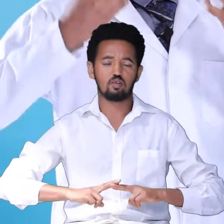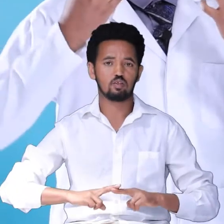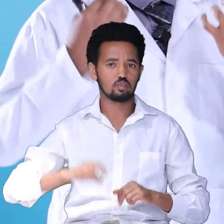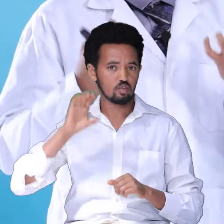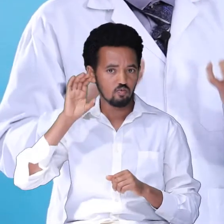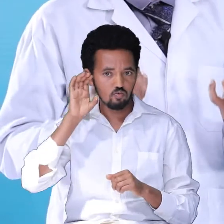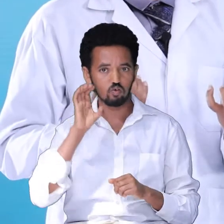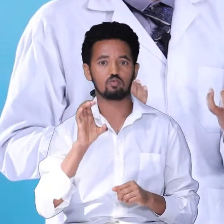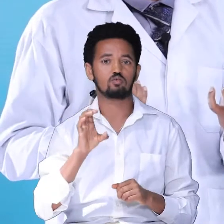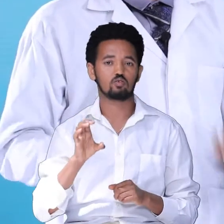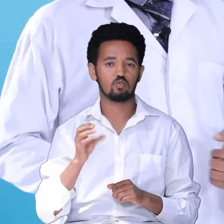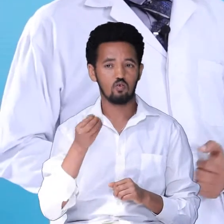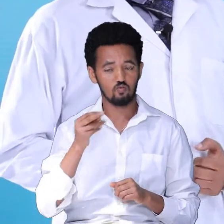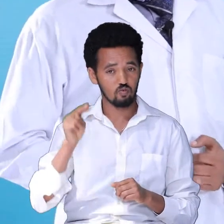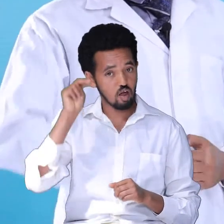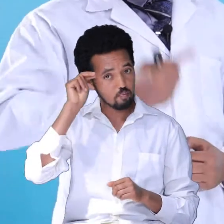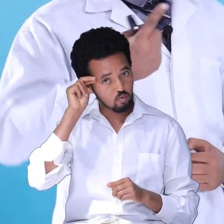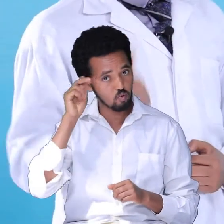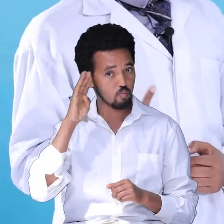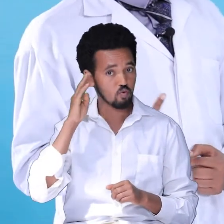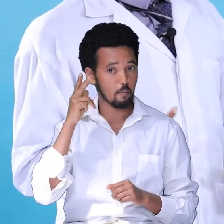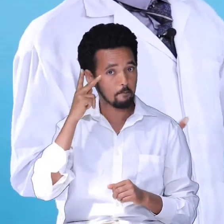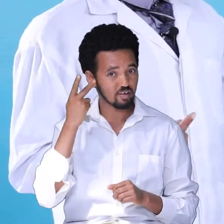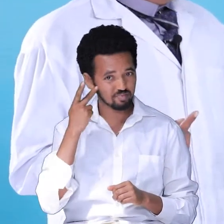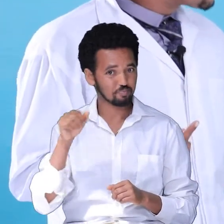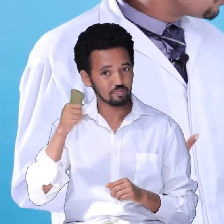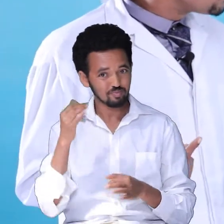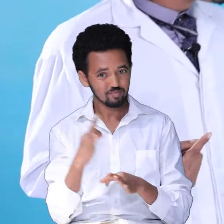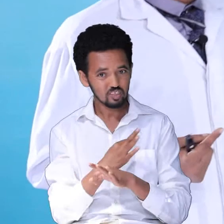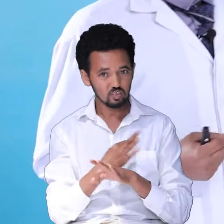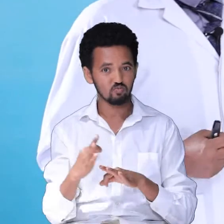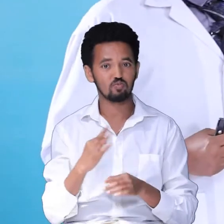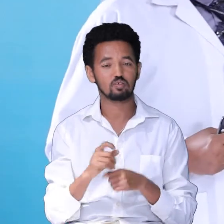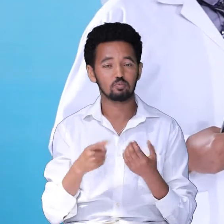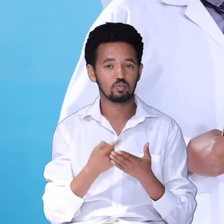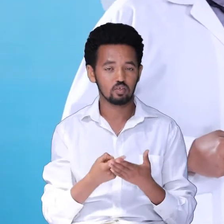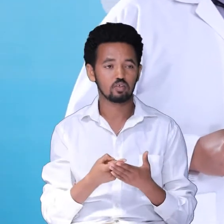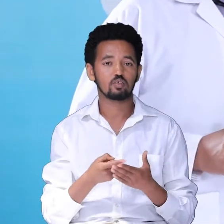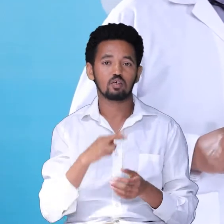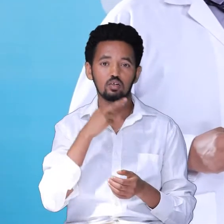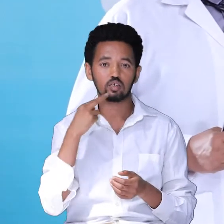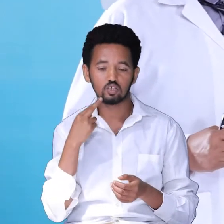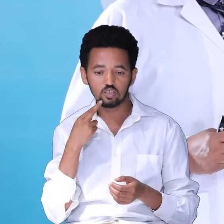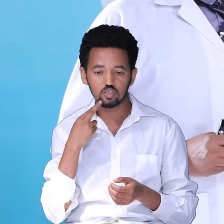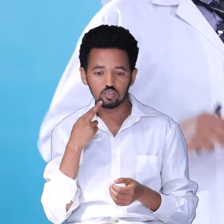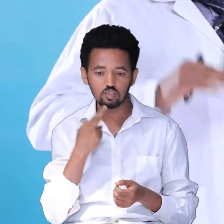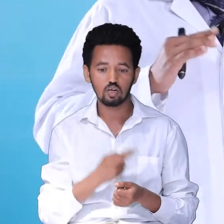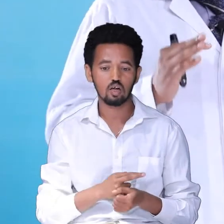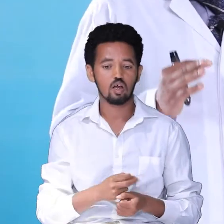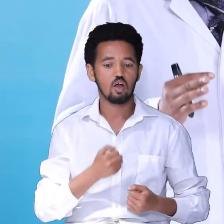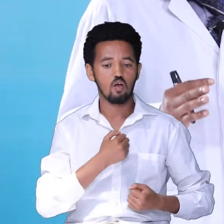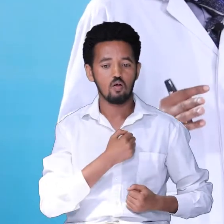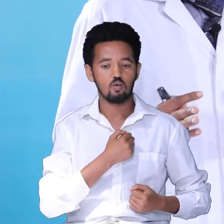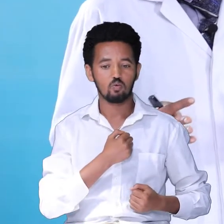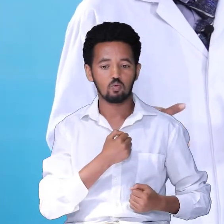of Napoleon Bonaparte. The other factor, the cold of Russian winter. The Russian winters